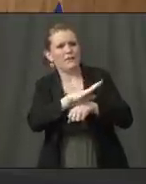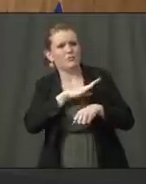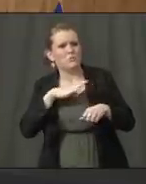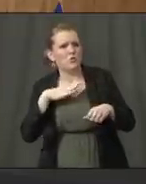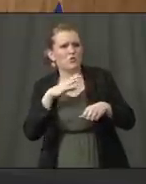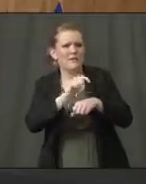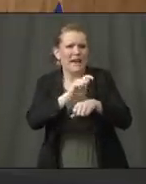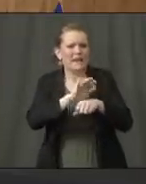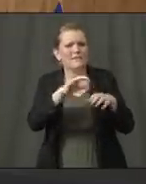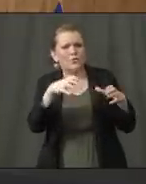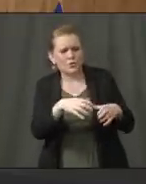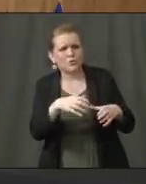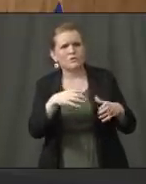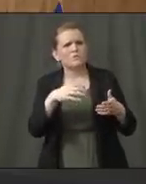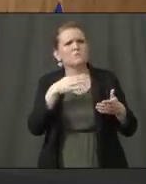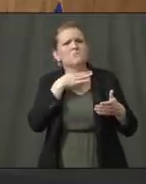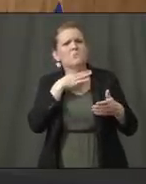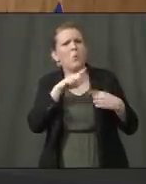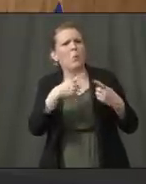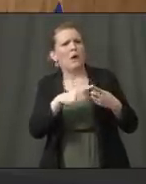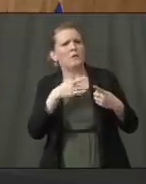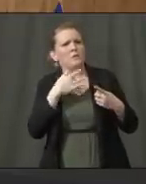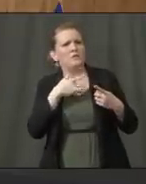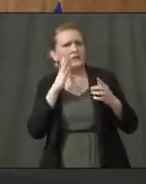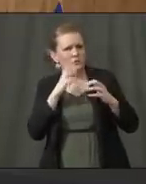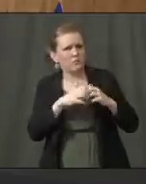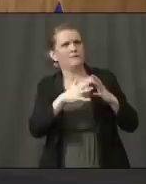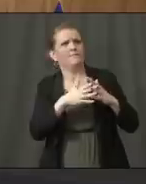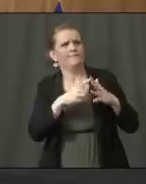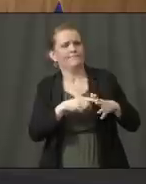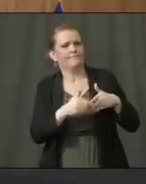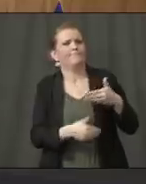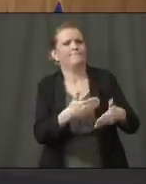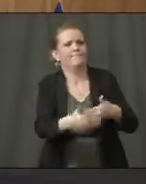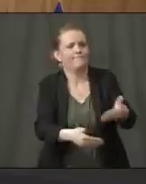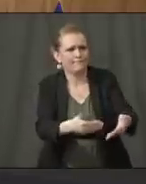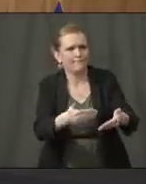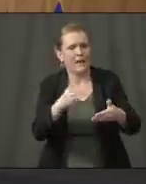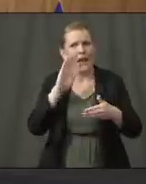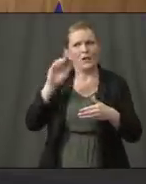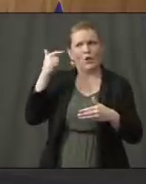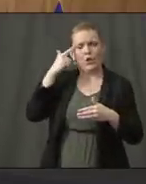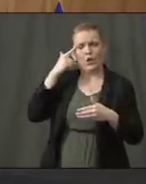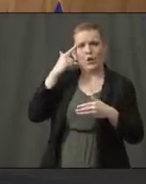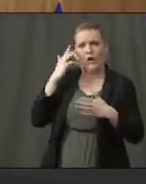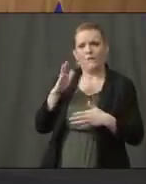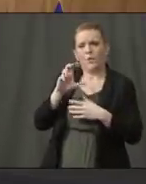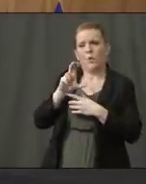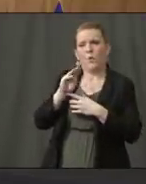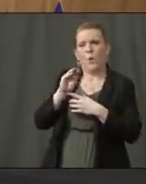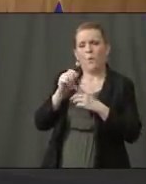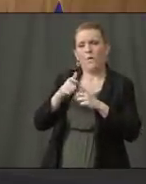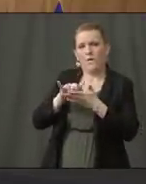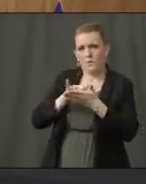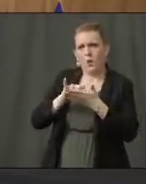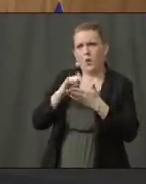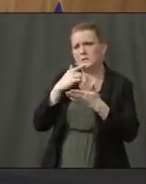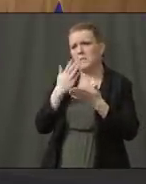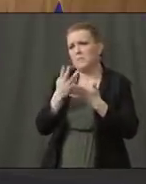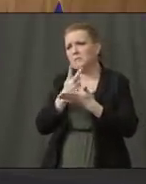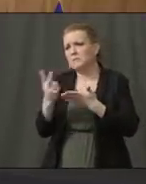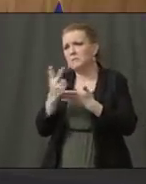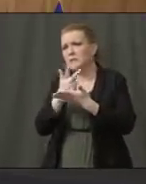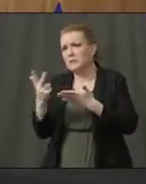weeks. Well, what kind of a time frame? Not particularly the time frame of when everything would be reopened, but how quickly your task force will